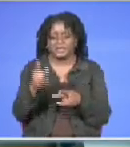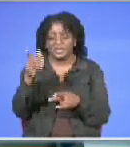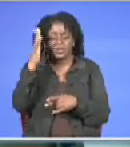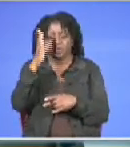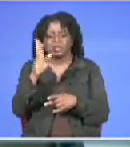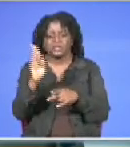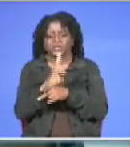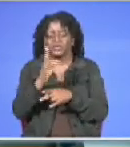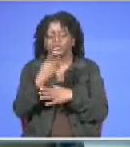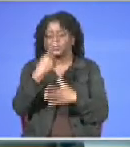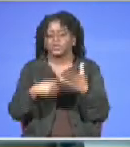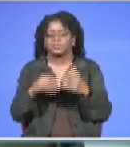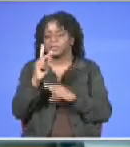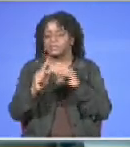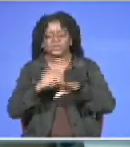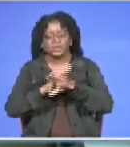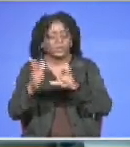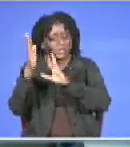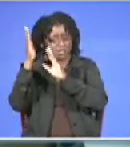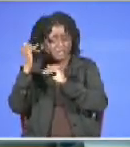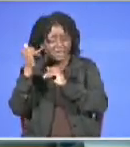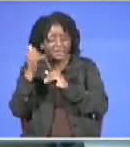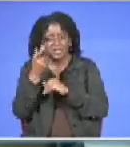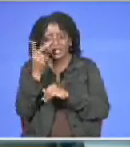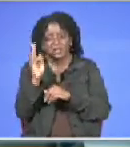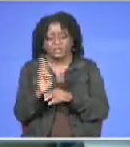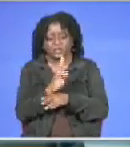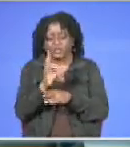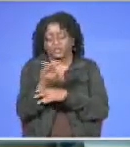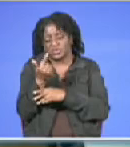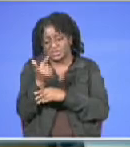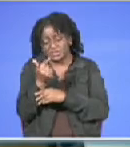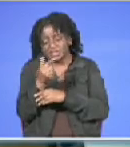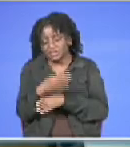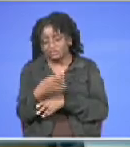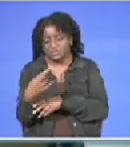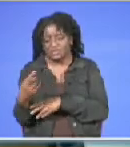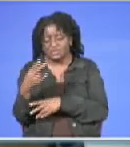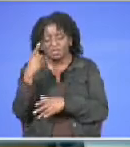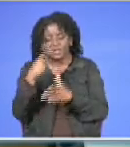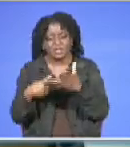use meager resources. They didn't think much of us, but look at what God has done.